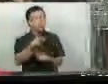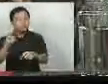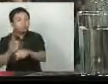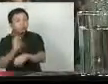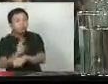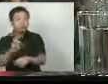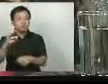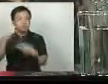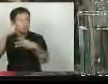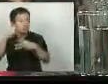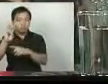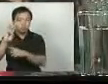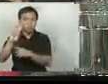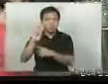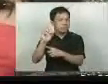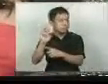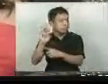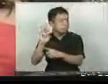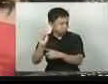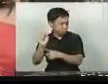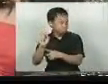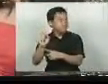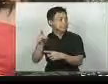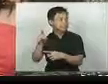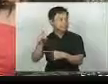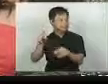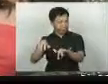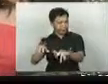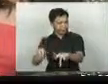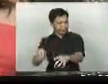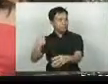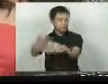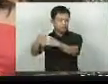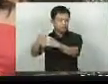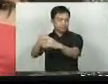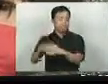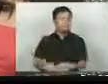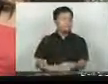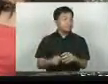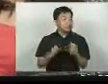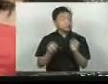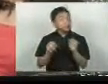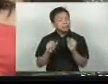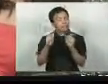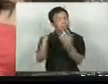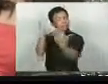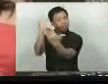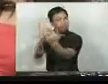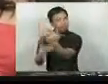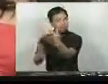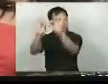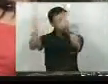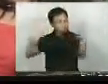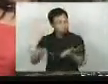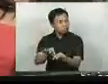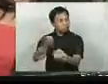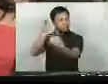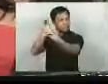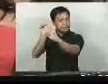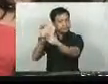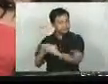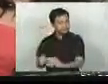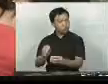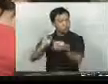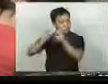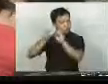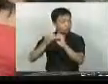interface wherein as if you are simply filling in the blanks of a certain form. So for example, if we do